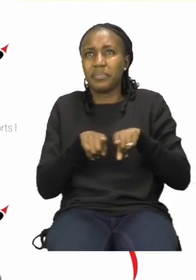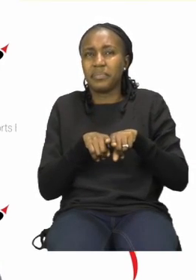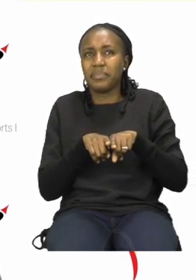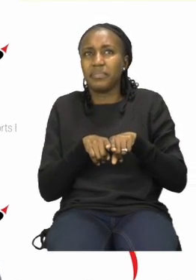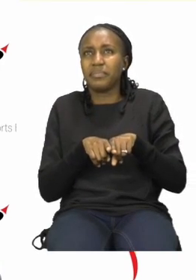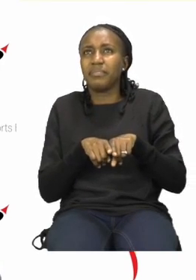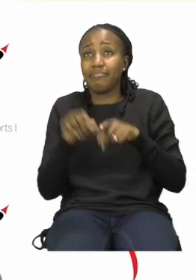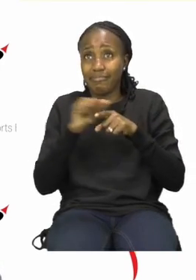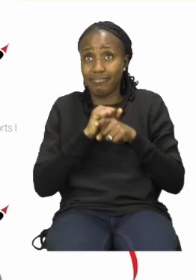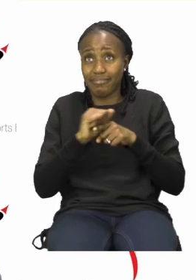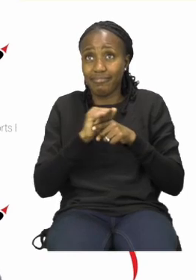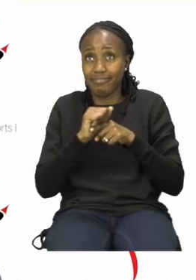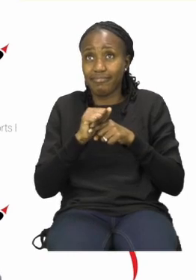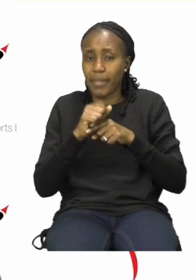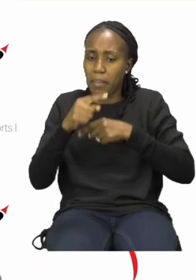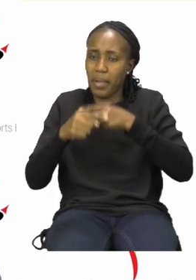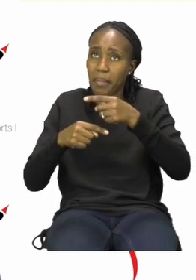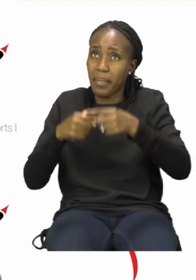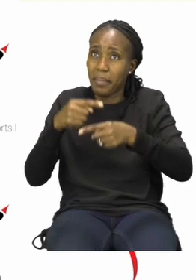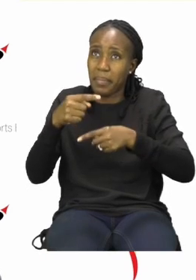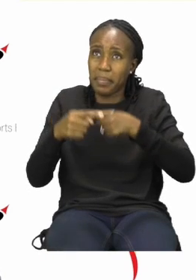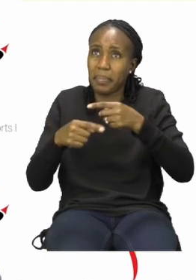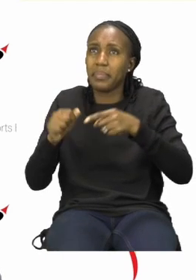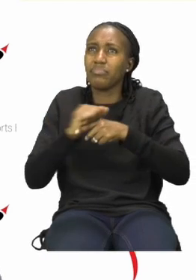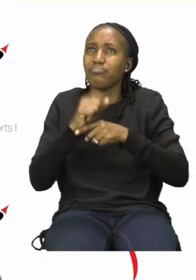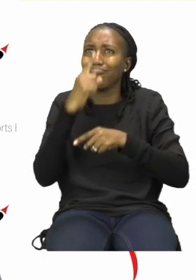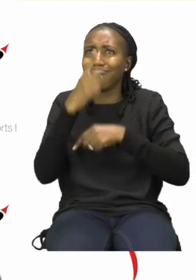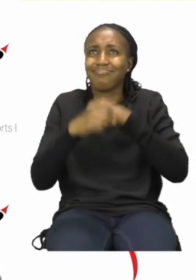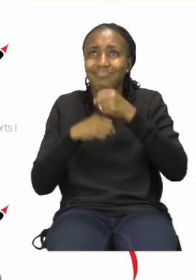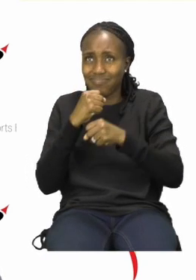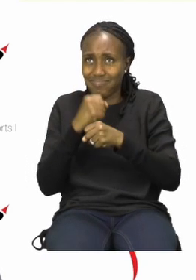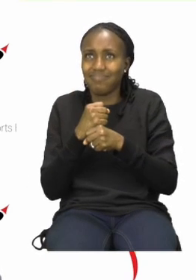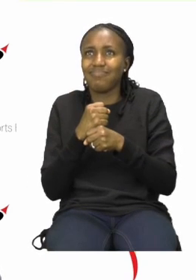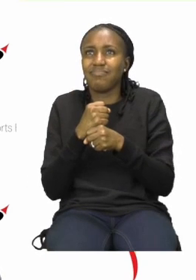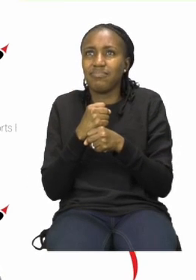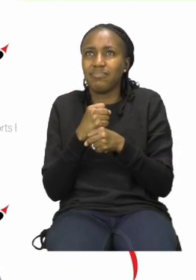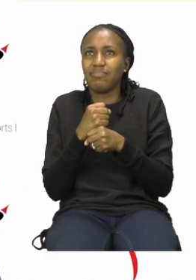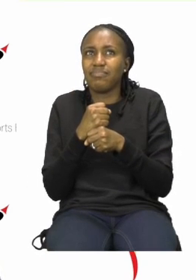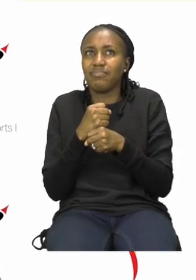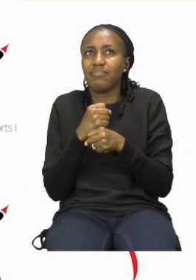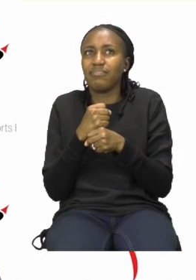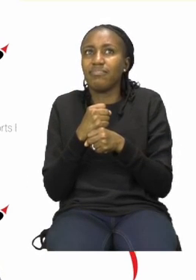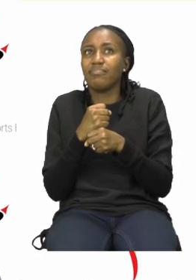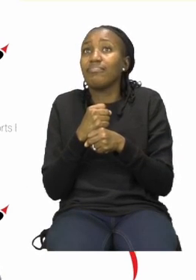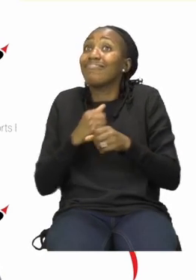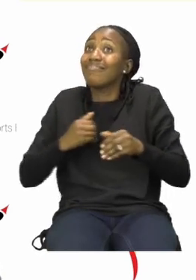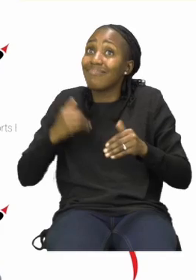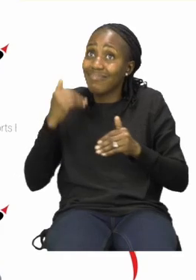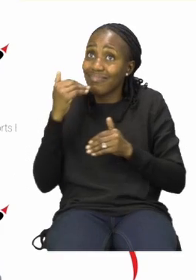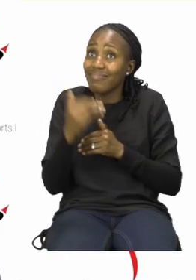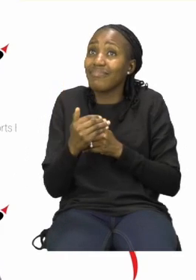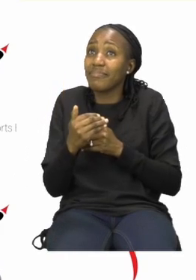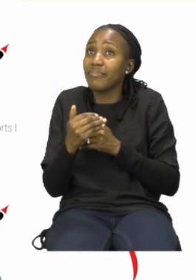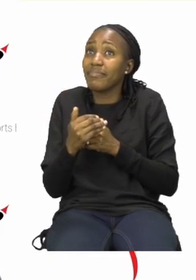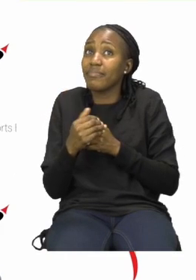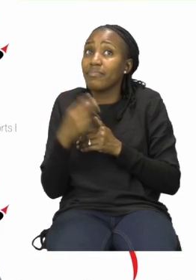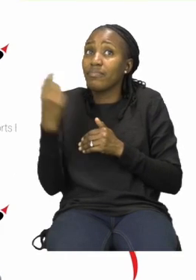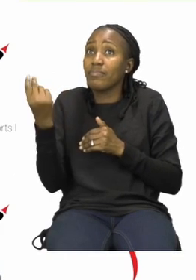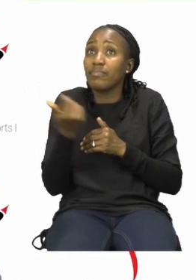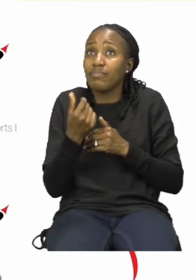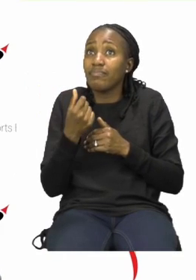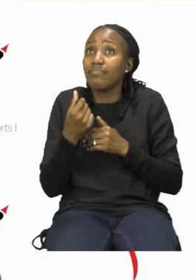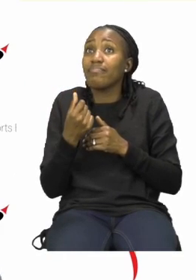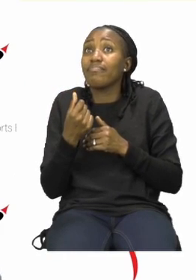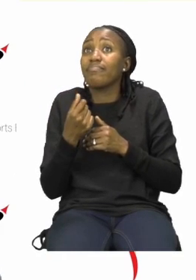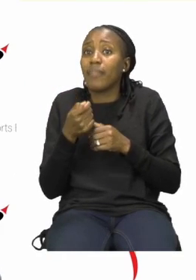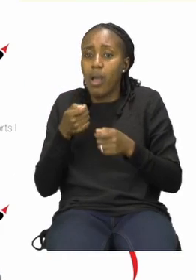in later on, and you can train for more than a year with a basic. Then we buy the armor, and